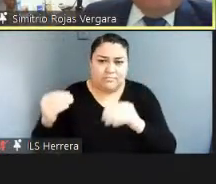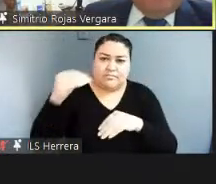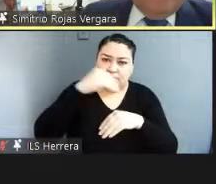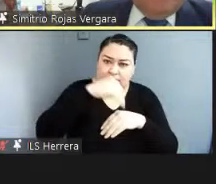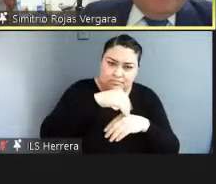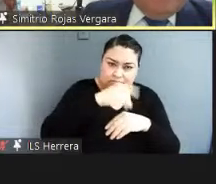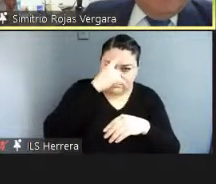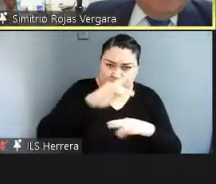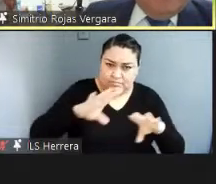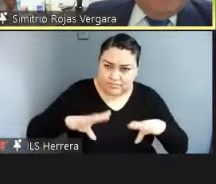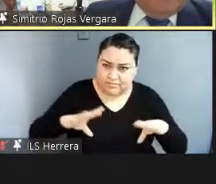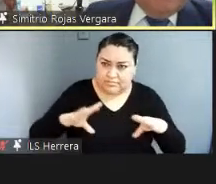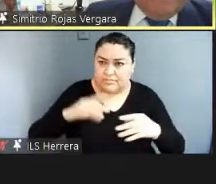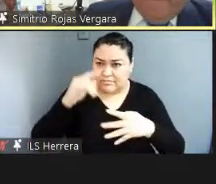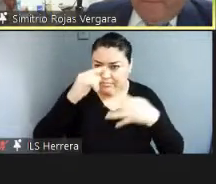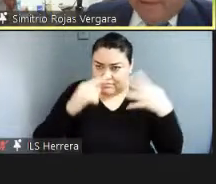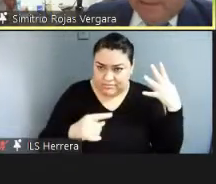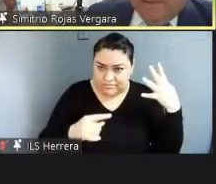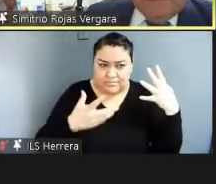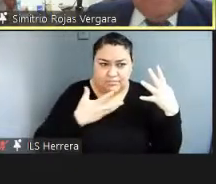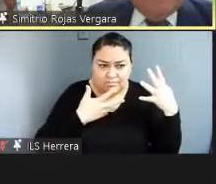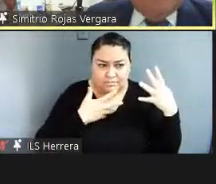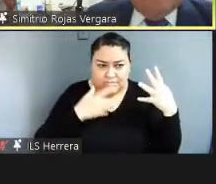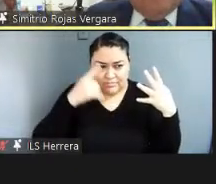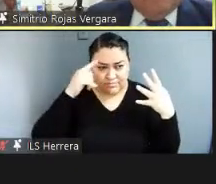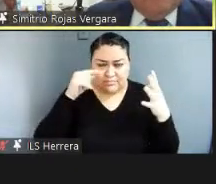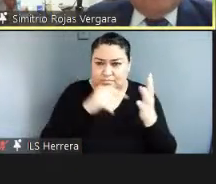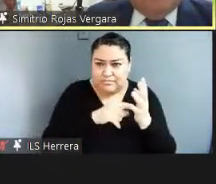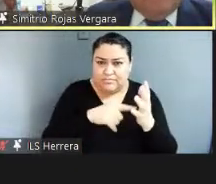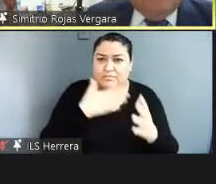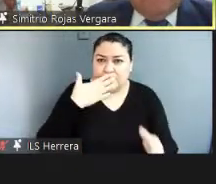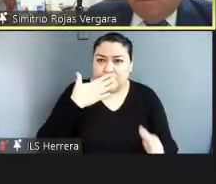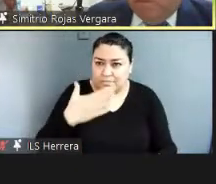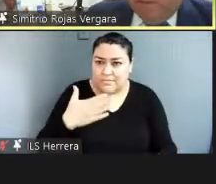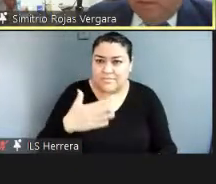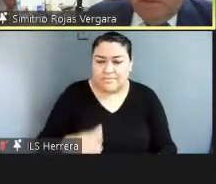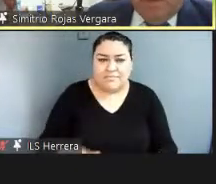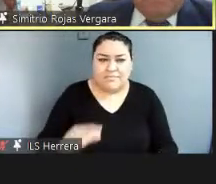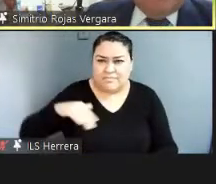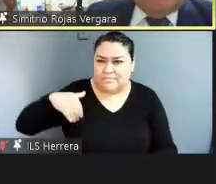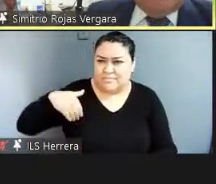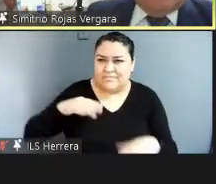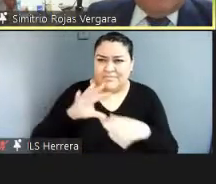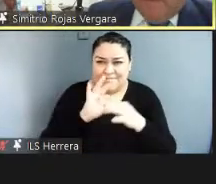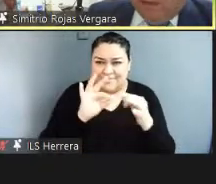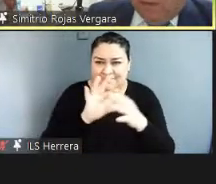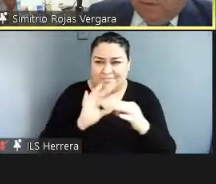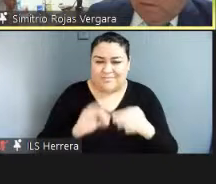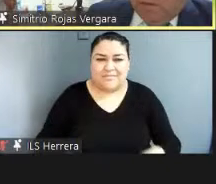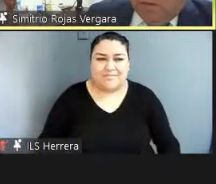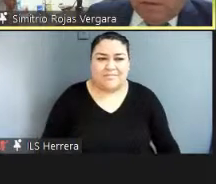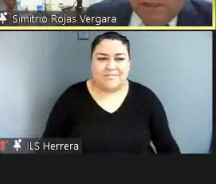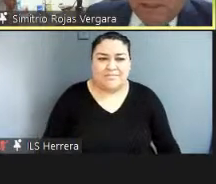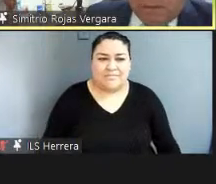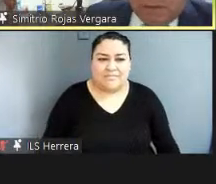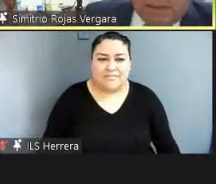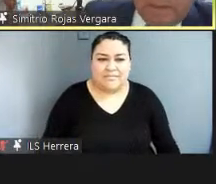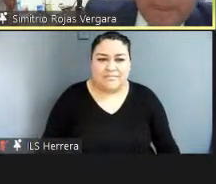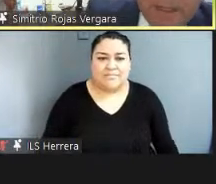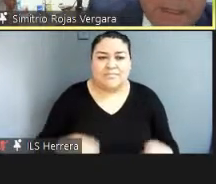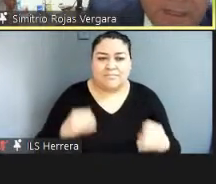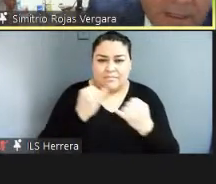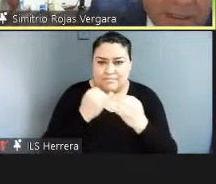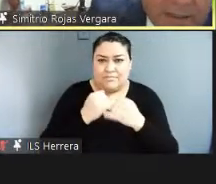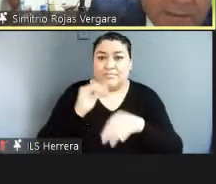are orientation regarding the development of the competencies based on the graduate profile. There needs to be